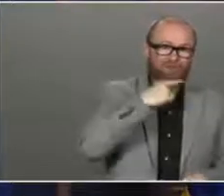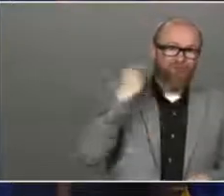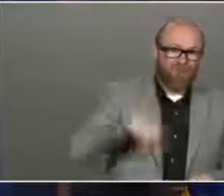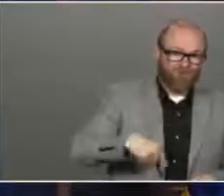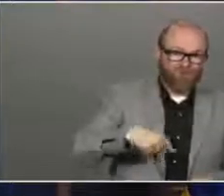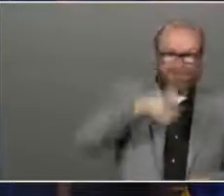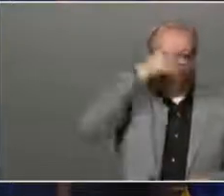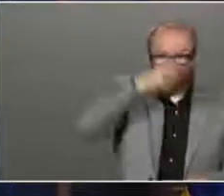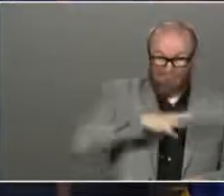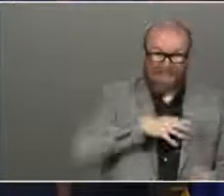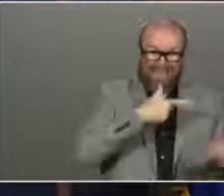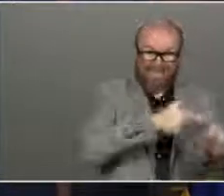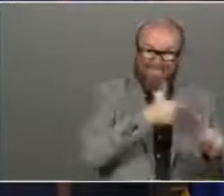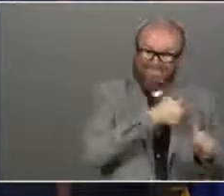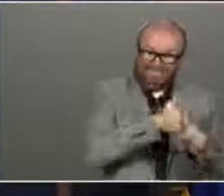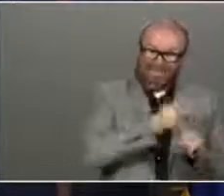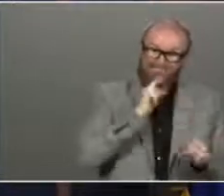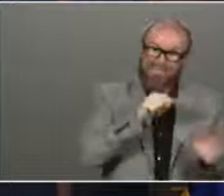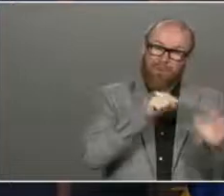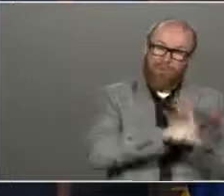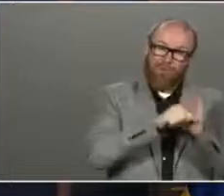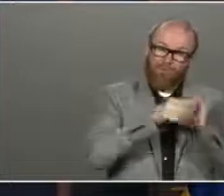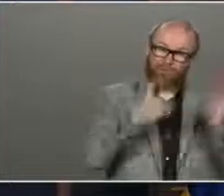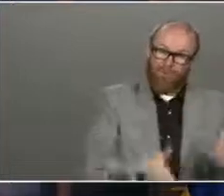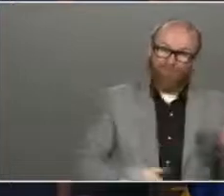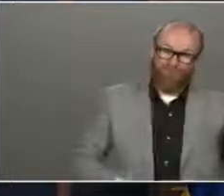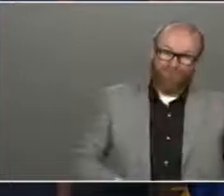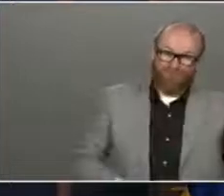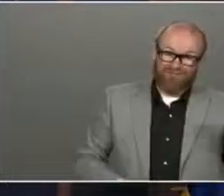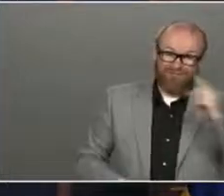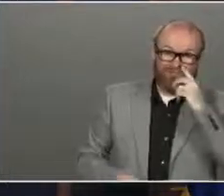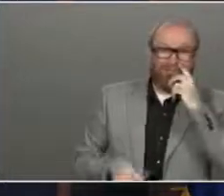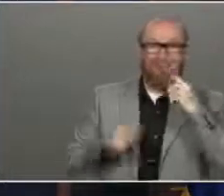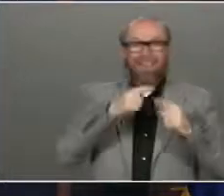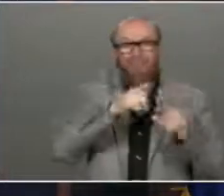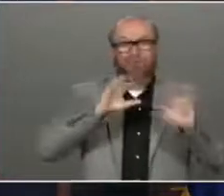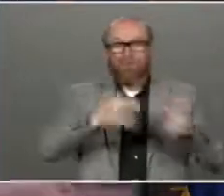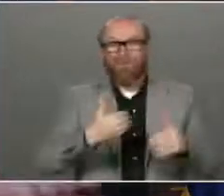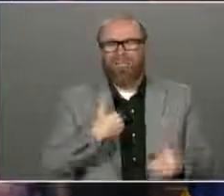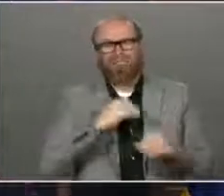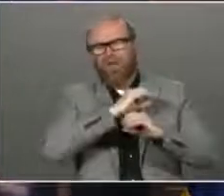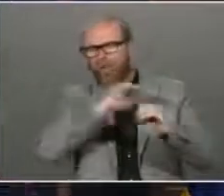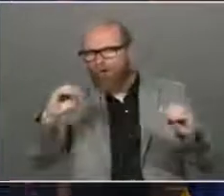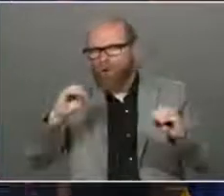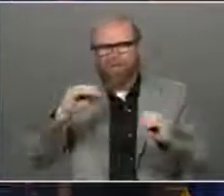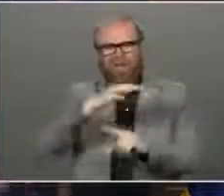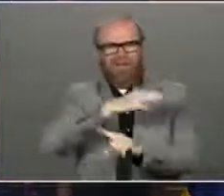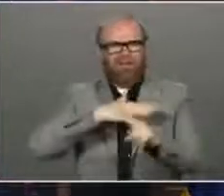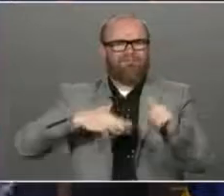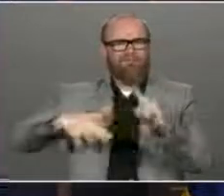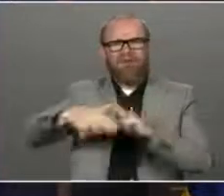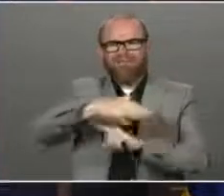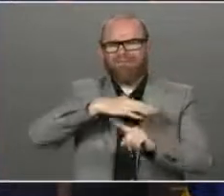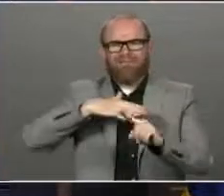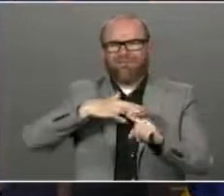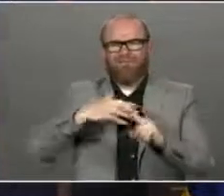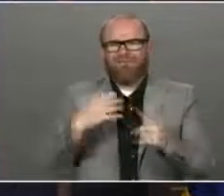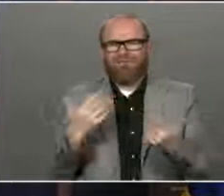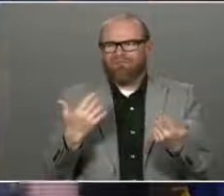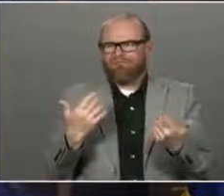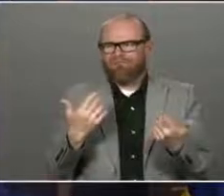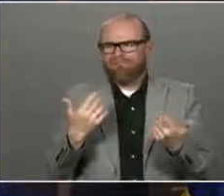who's a murderer. And by the way, a group who has no environmental restrictions whatsoever in the way that they produce their